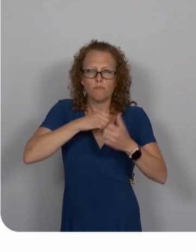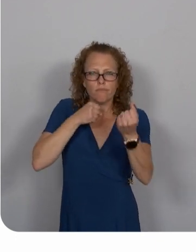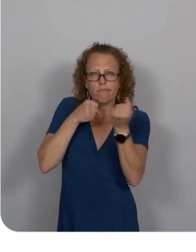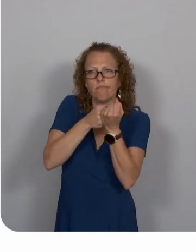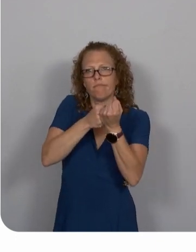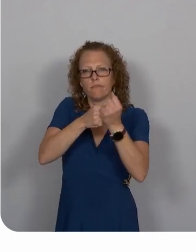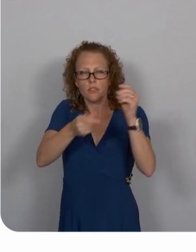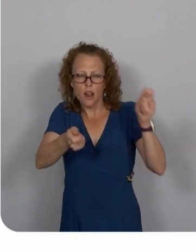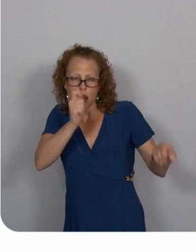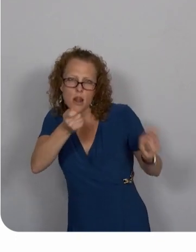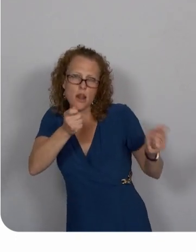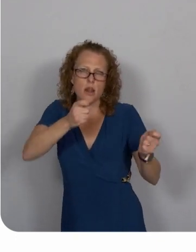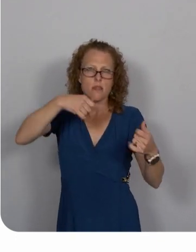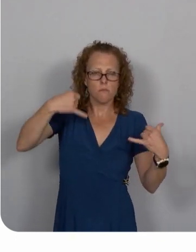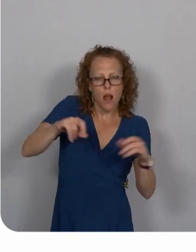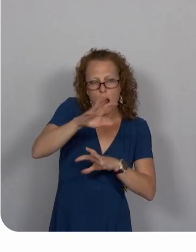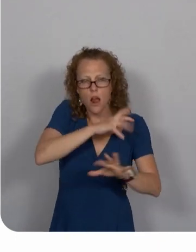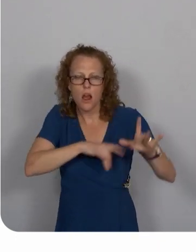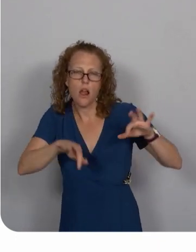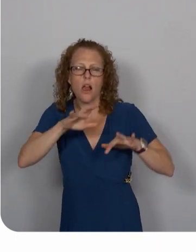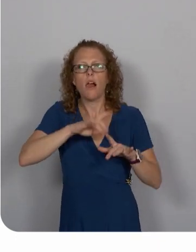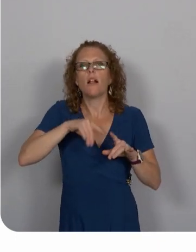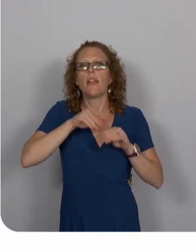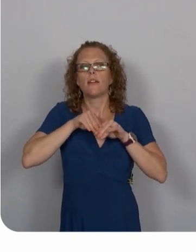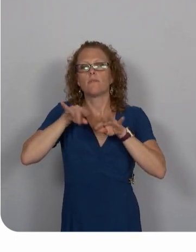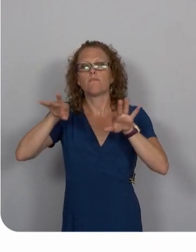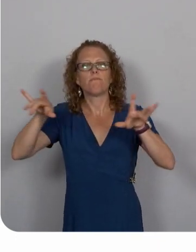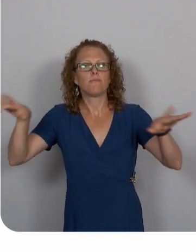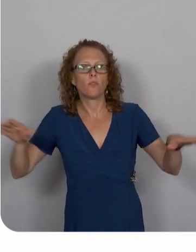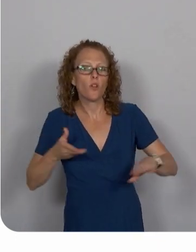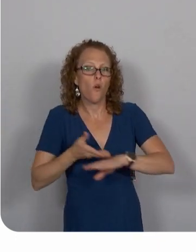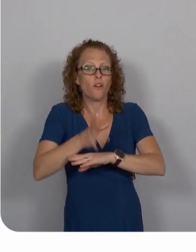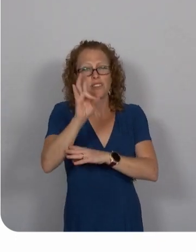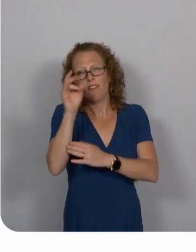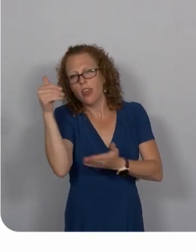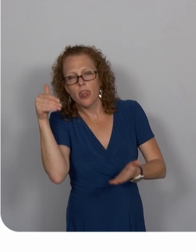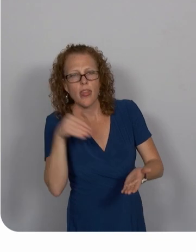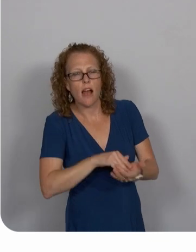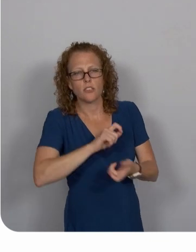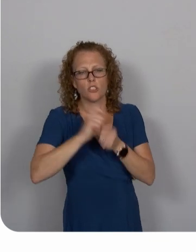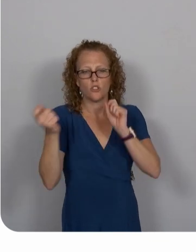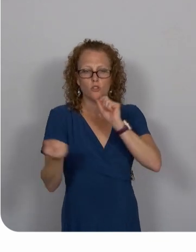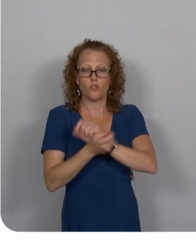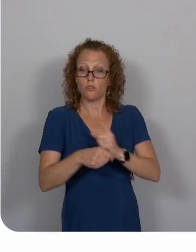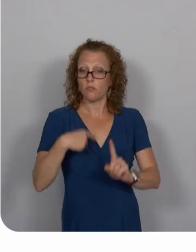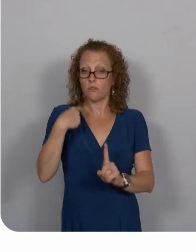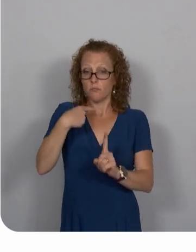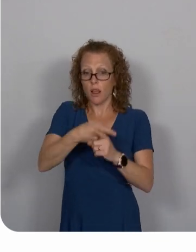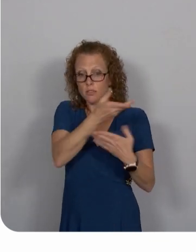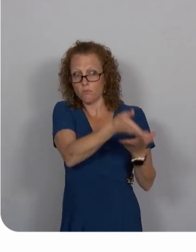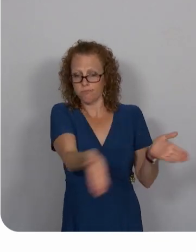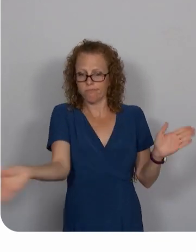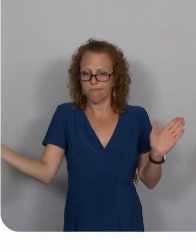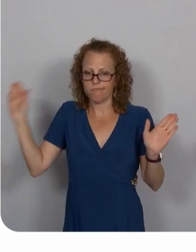They fine-tuned and released over 7,000 derivatives. And on average, across standard benchmarks, they've improved